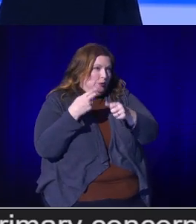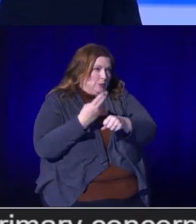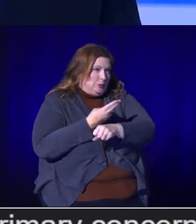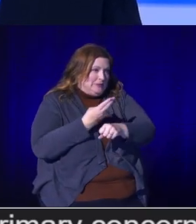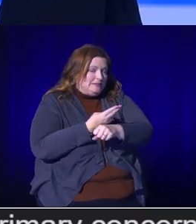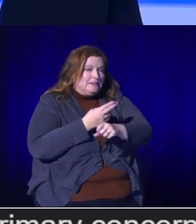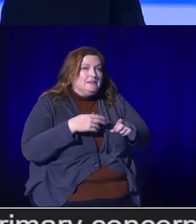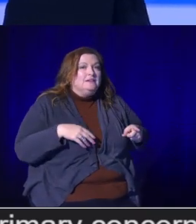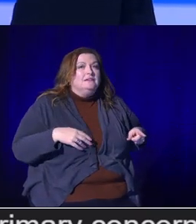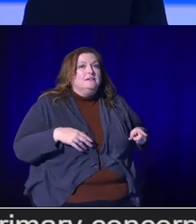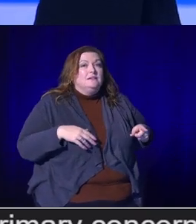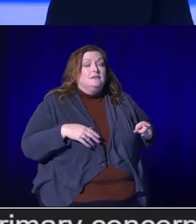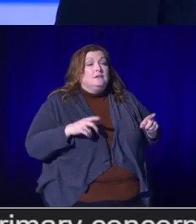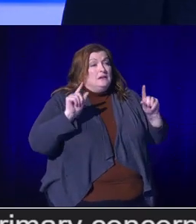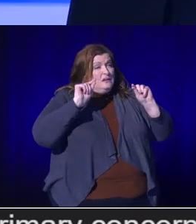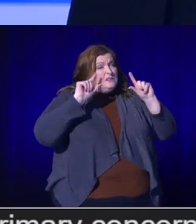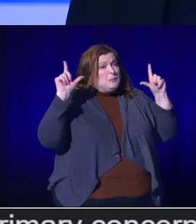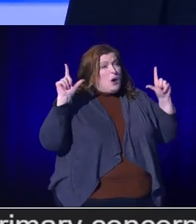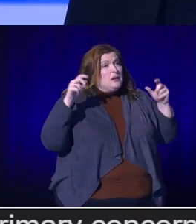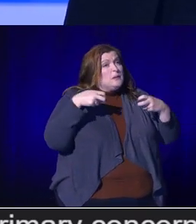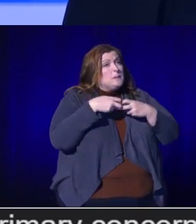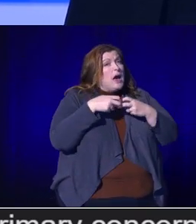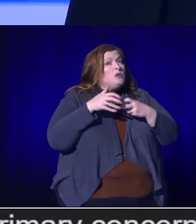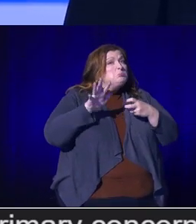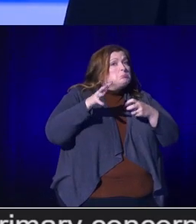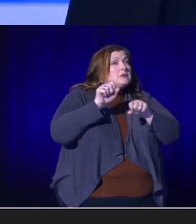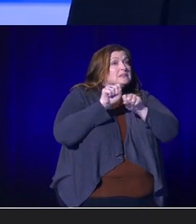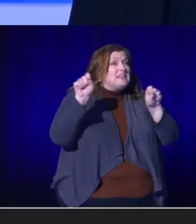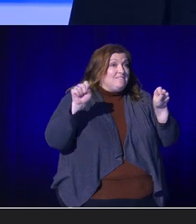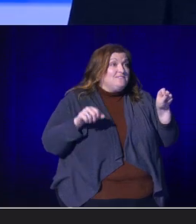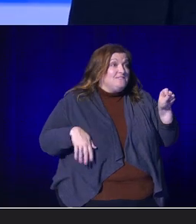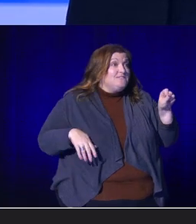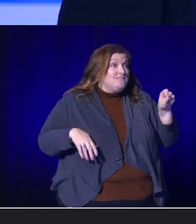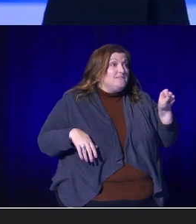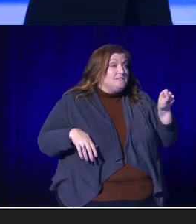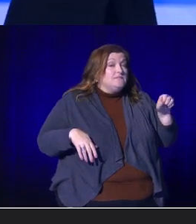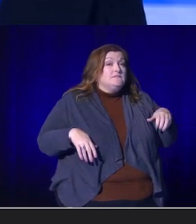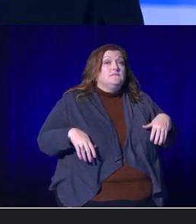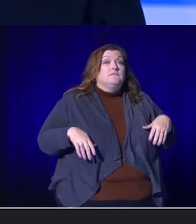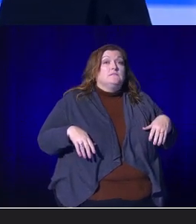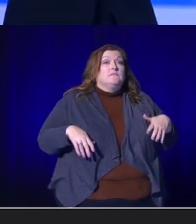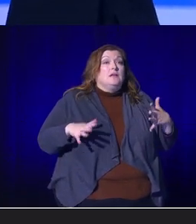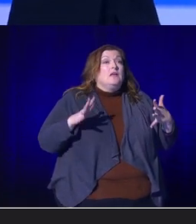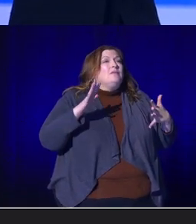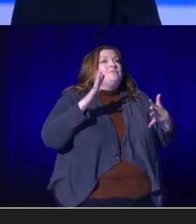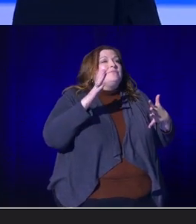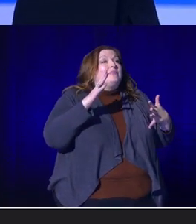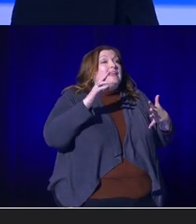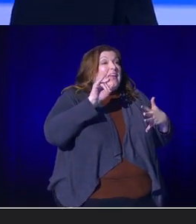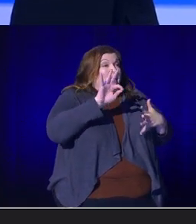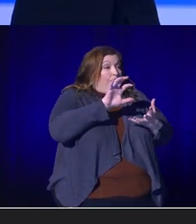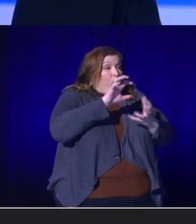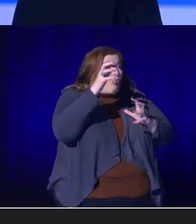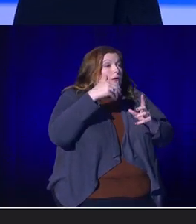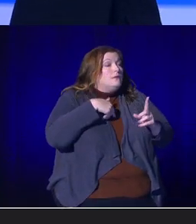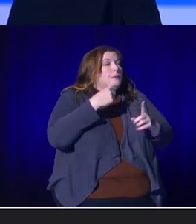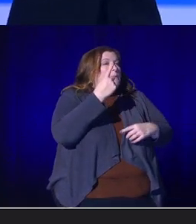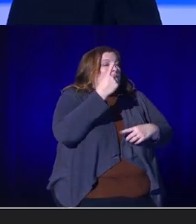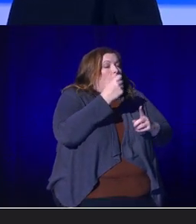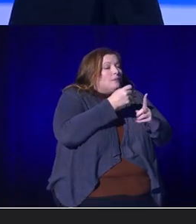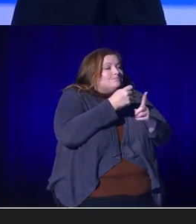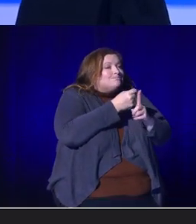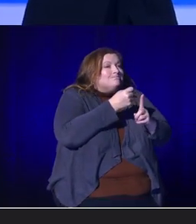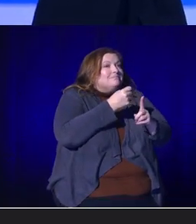batteries are surprisingly safe. So the events that we observe are 1 in about 5 million. But now that